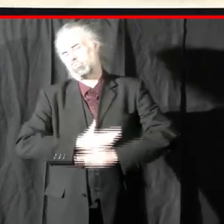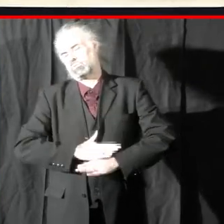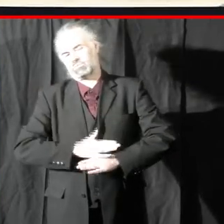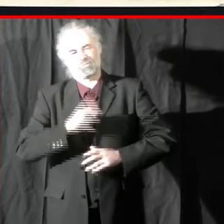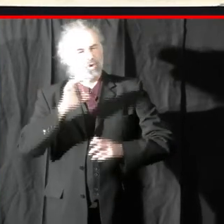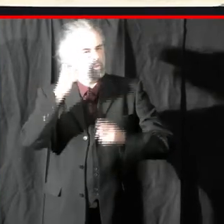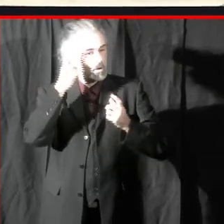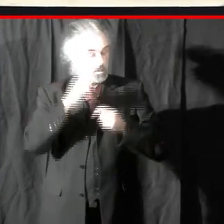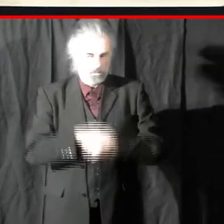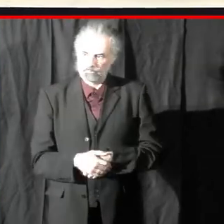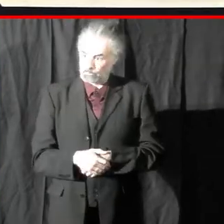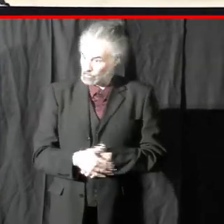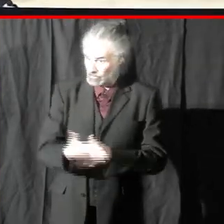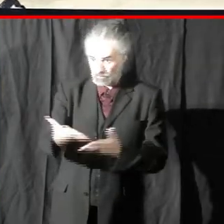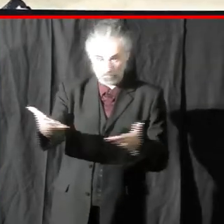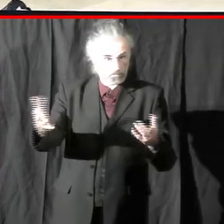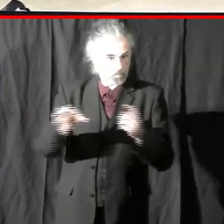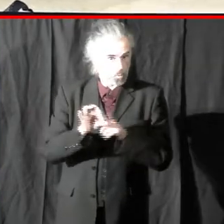Any questions from the floor?